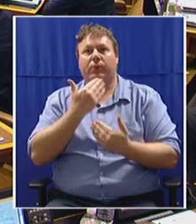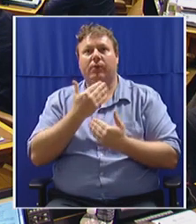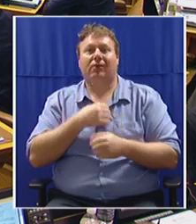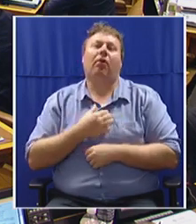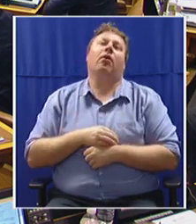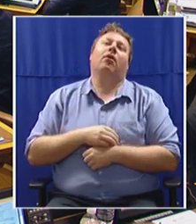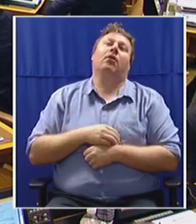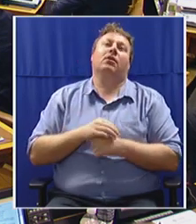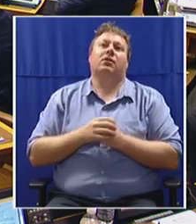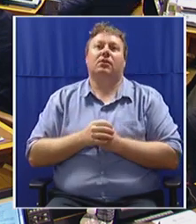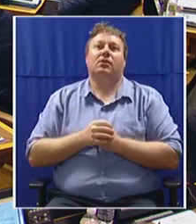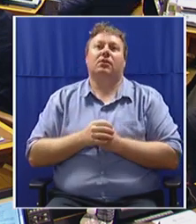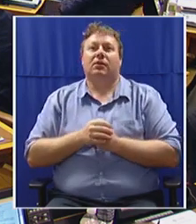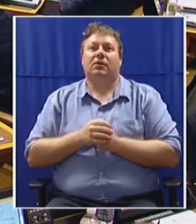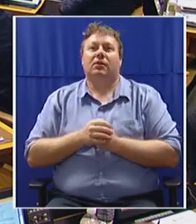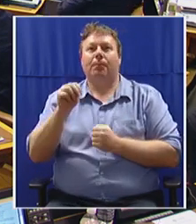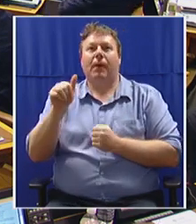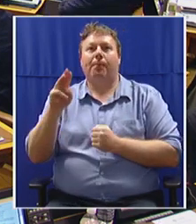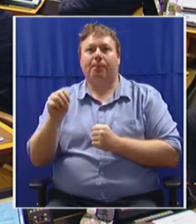Thank you, Madam Speaker. Deputy President,